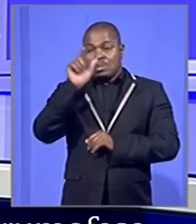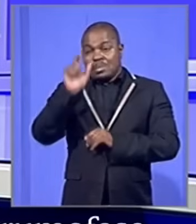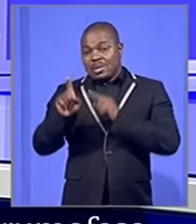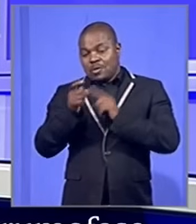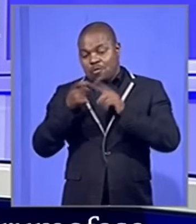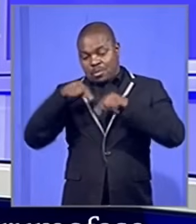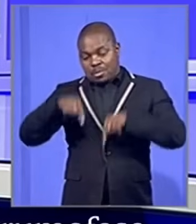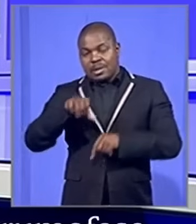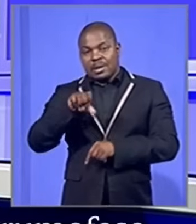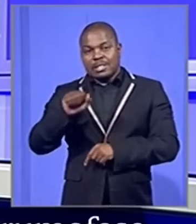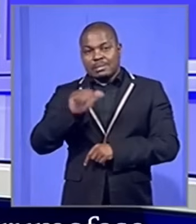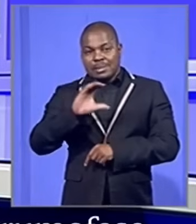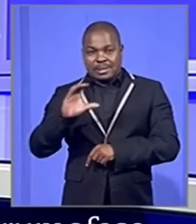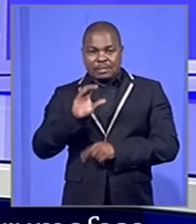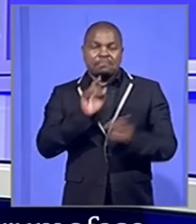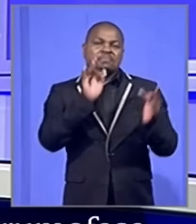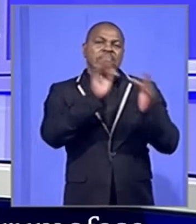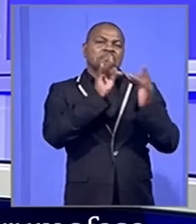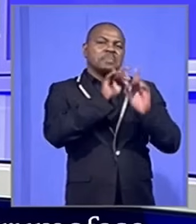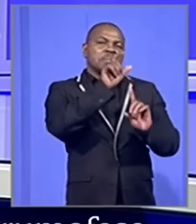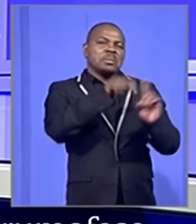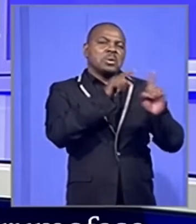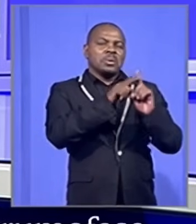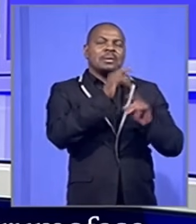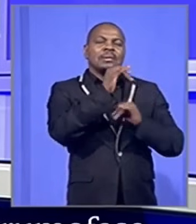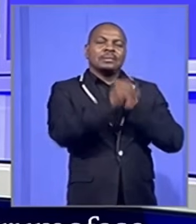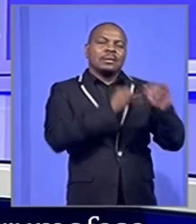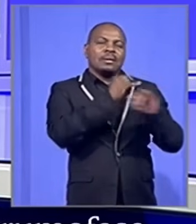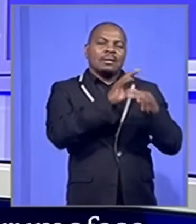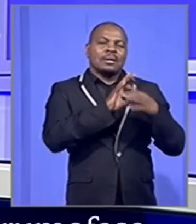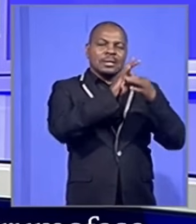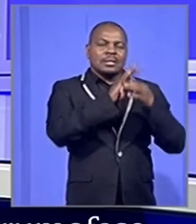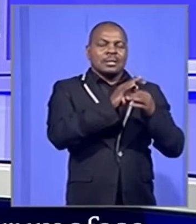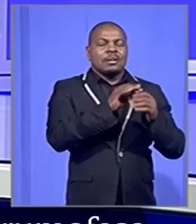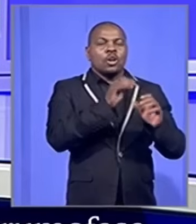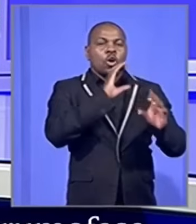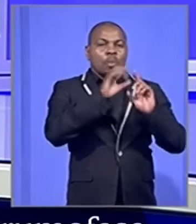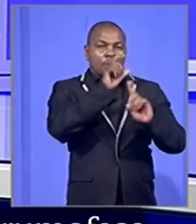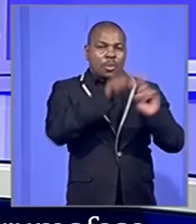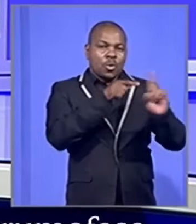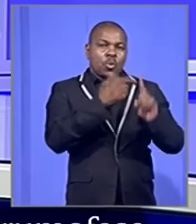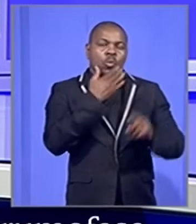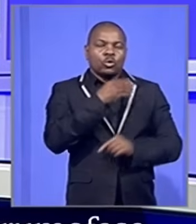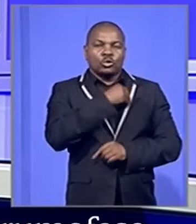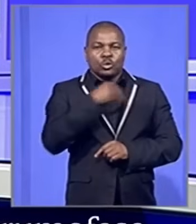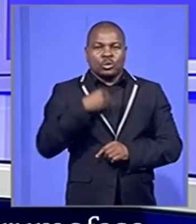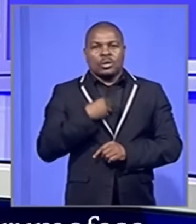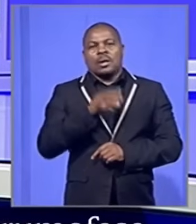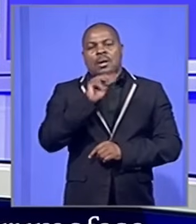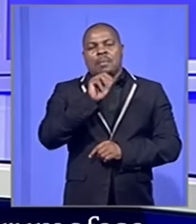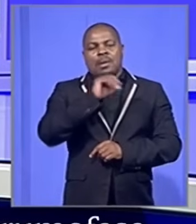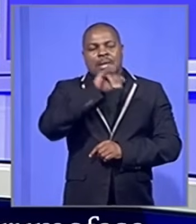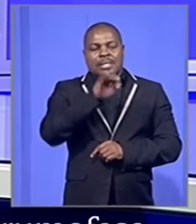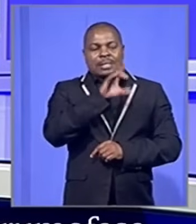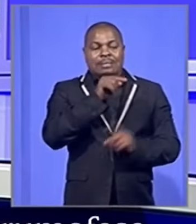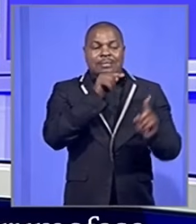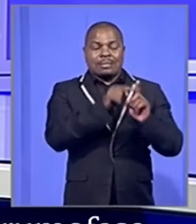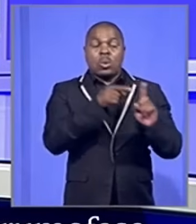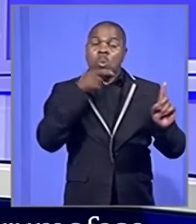SABC o kopane le mmoleledi wa kgoro ya merero ya dinaga tša ntle ngaka Majed Al-Ansari yo a boletšego